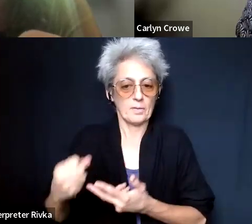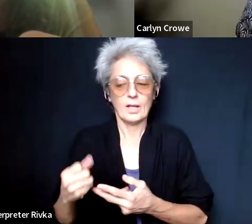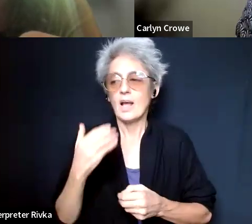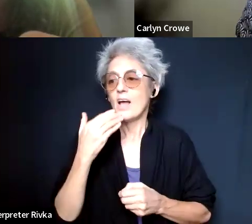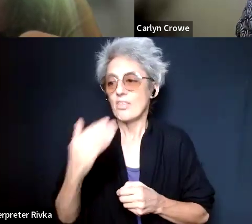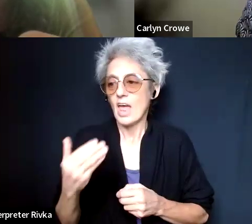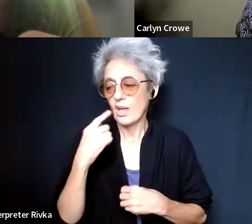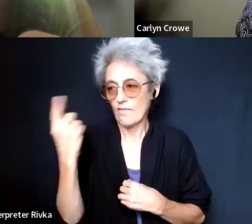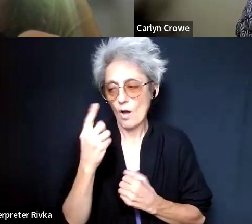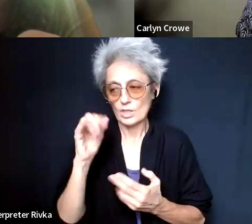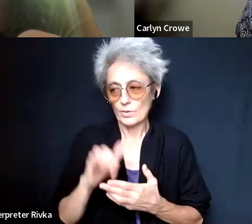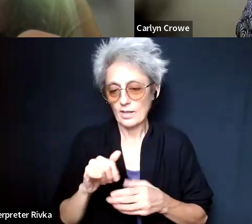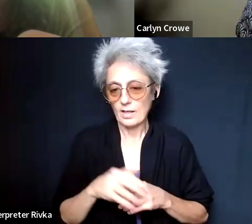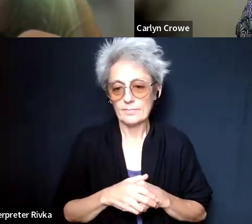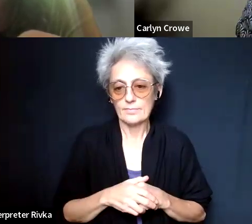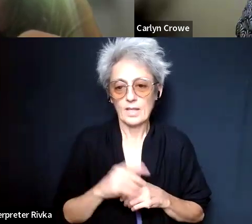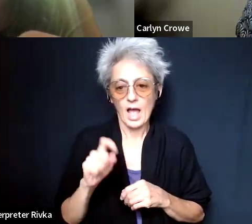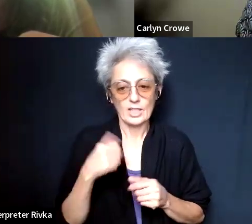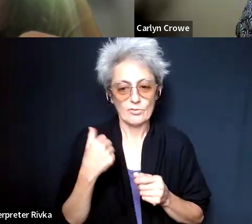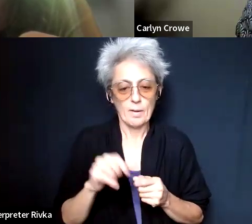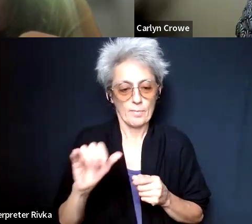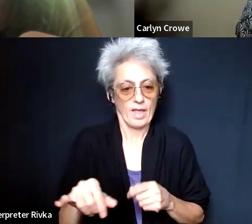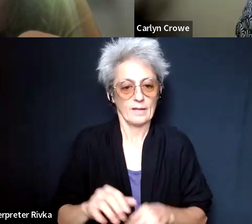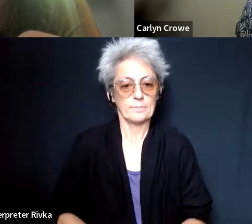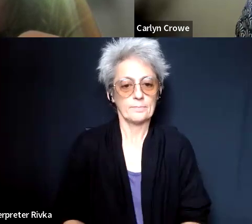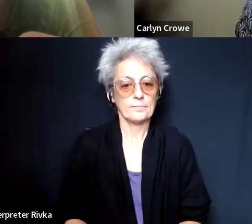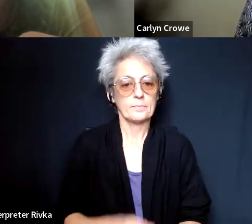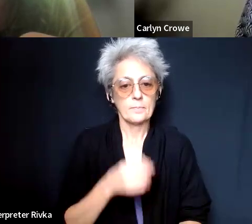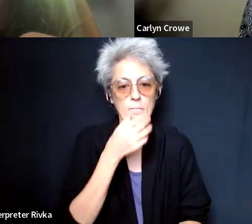that, because I need to remember that.